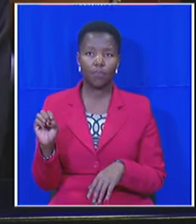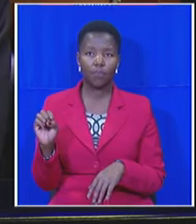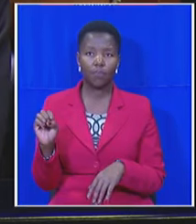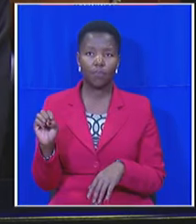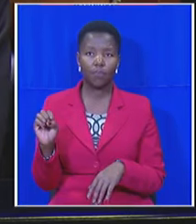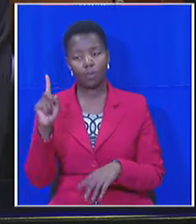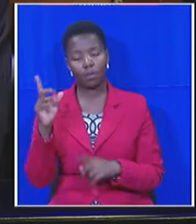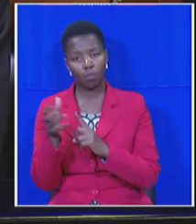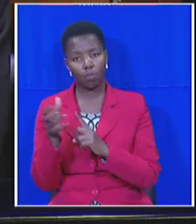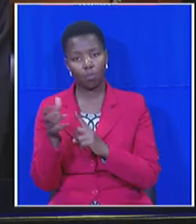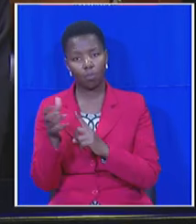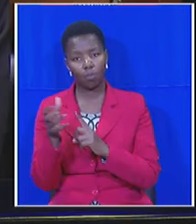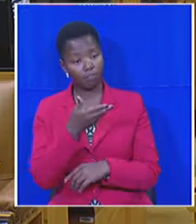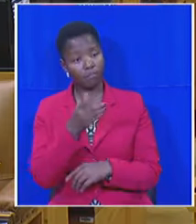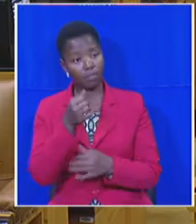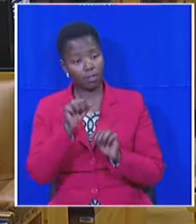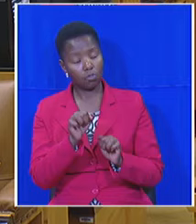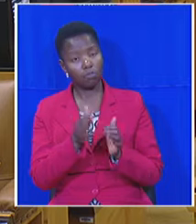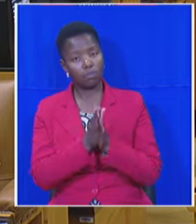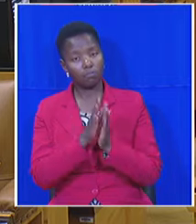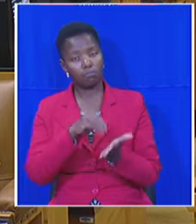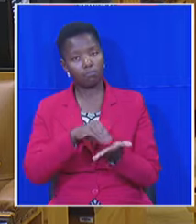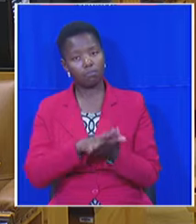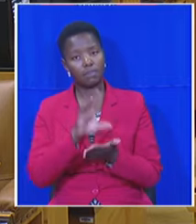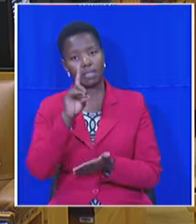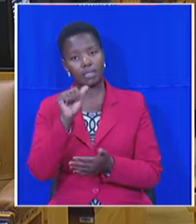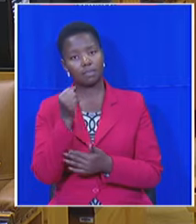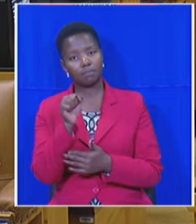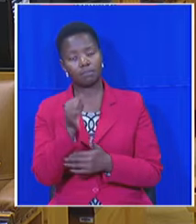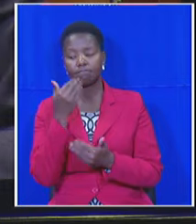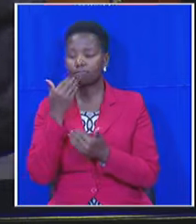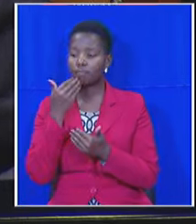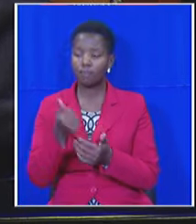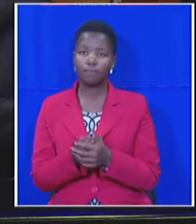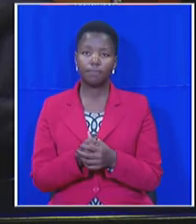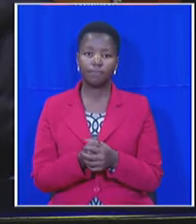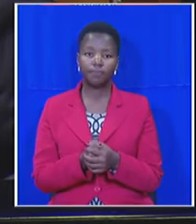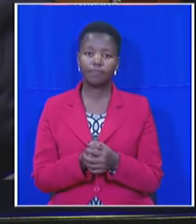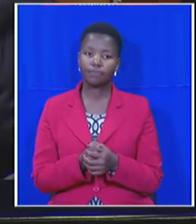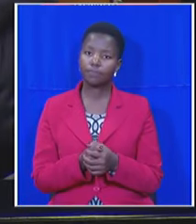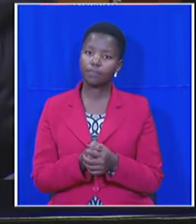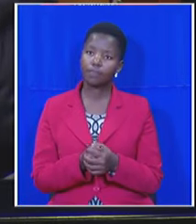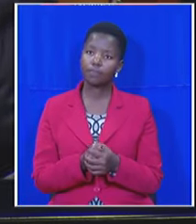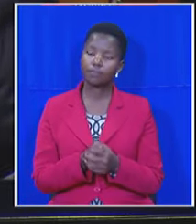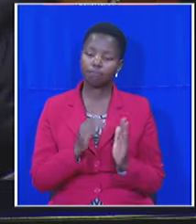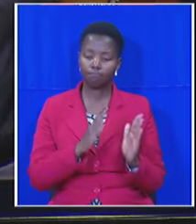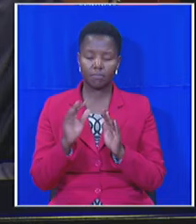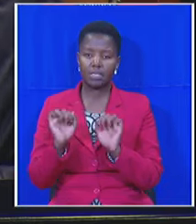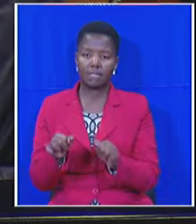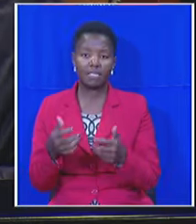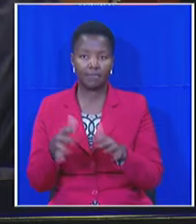I think the ayes have it. Chairperson, please note the objection of the DA. Thank you. Objection will be noted and the vote is thus agreed